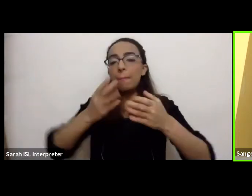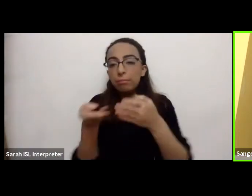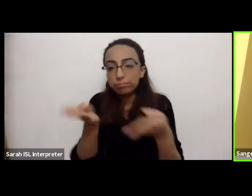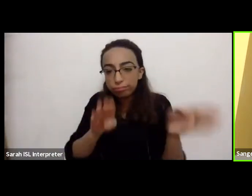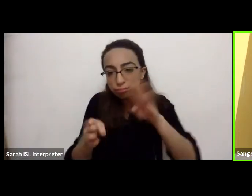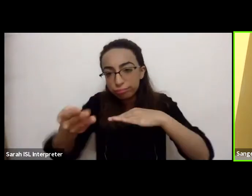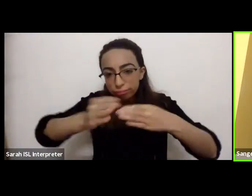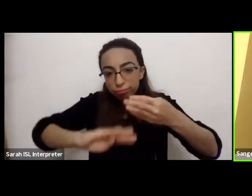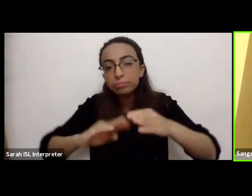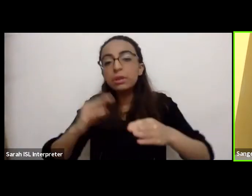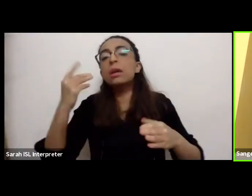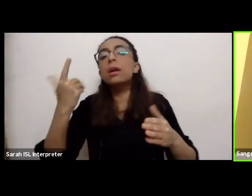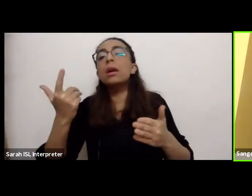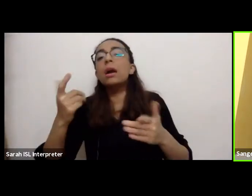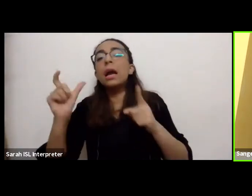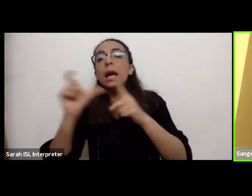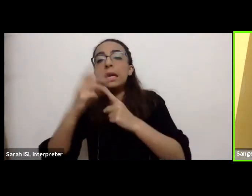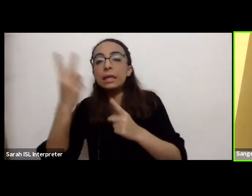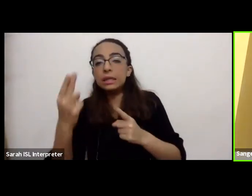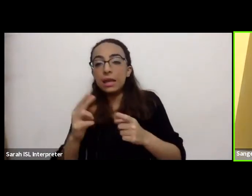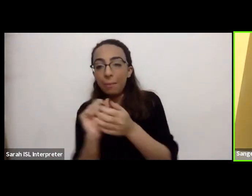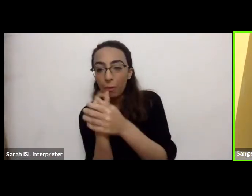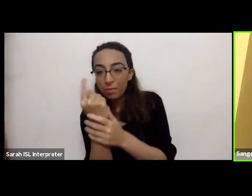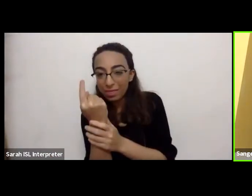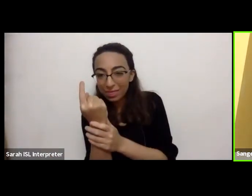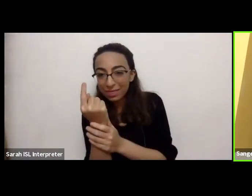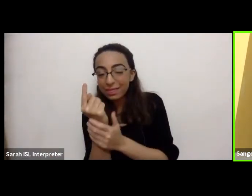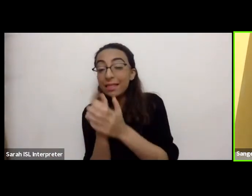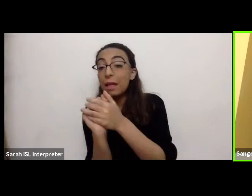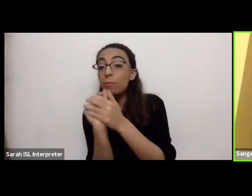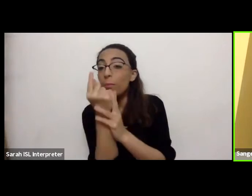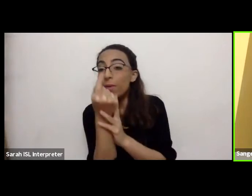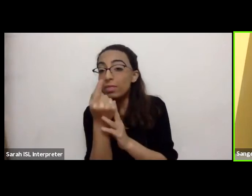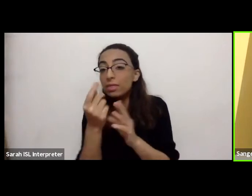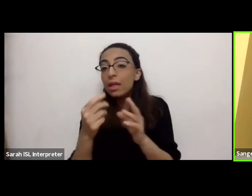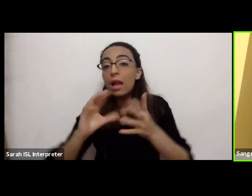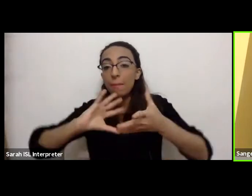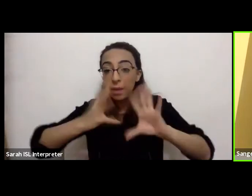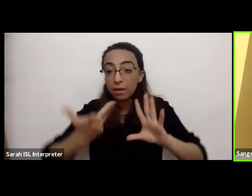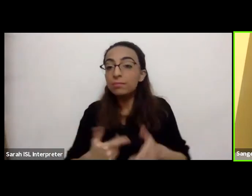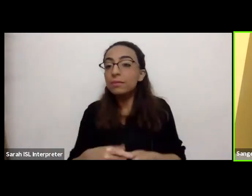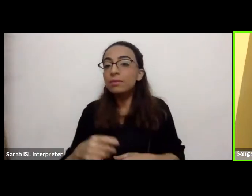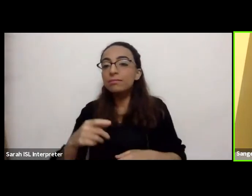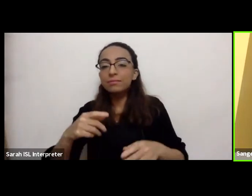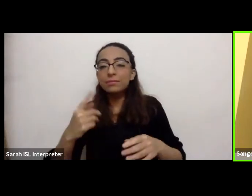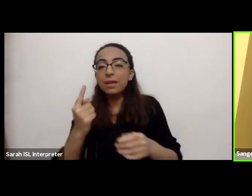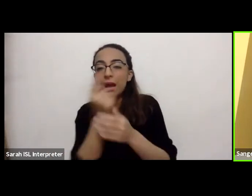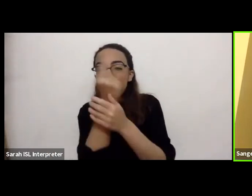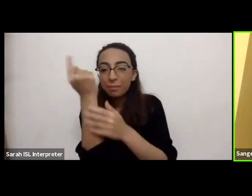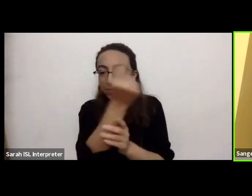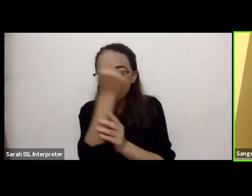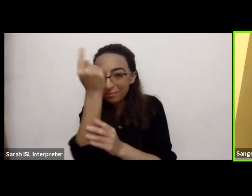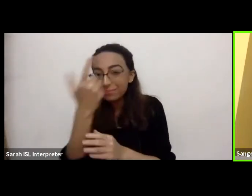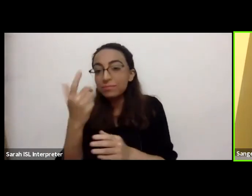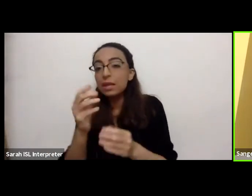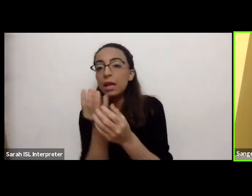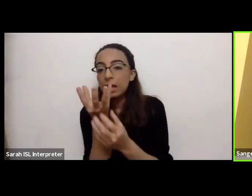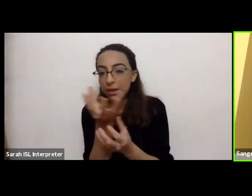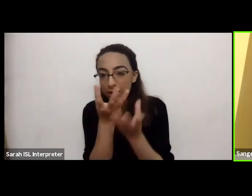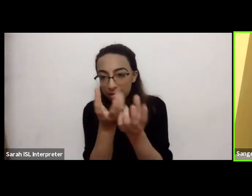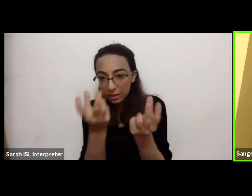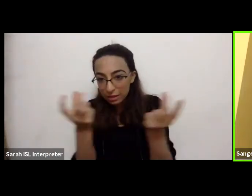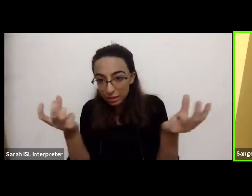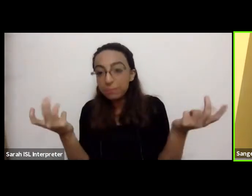products such as designer candles, scented incense sticks, diyas, candles